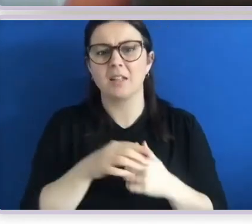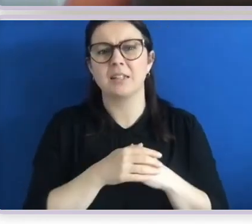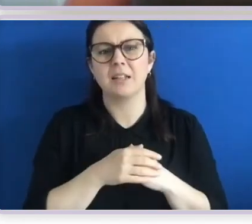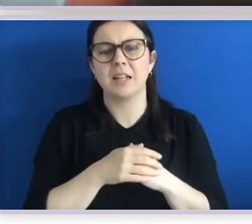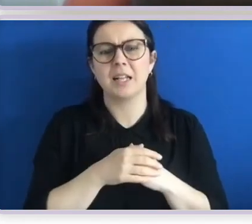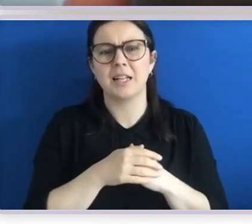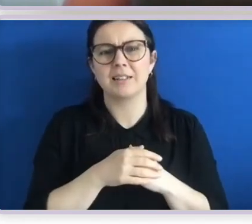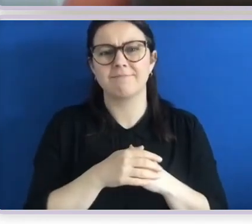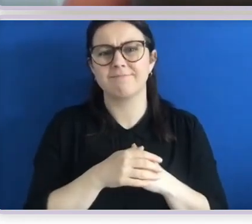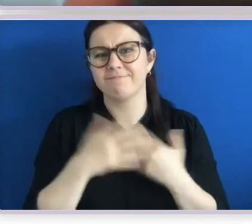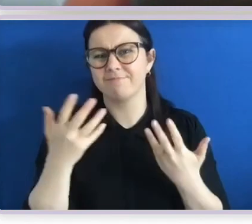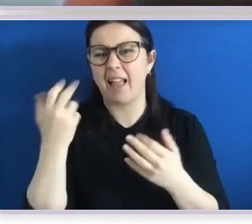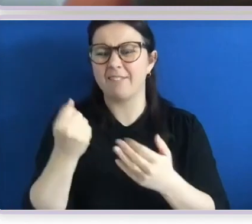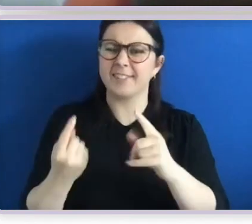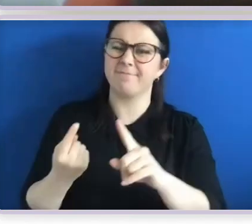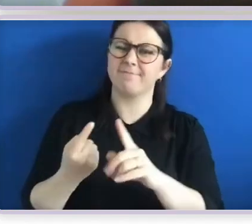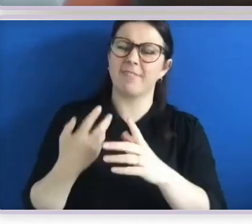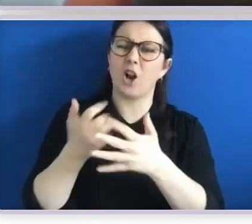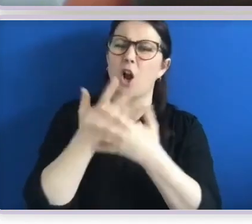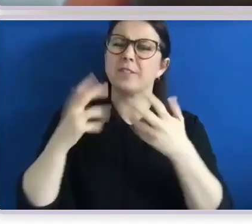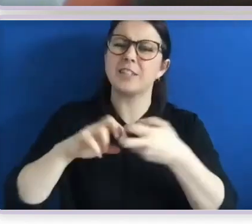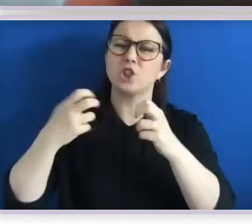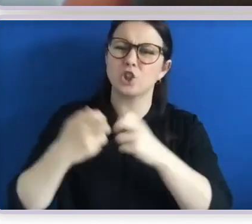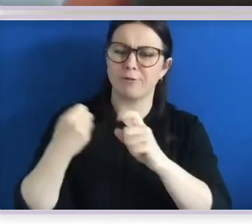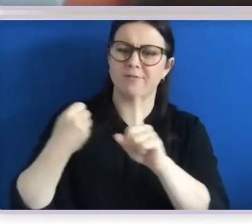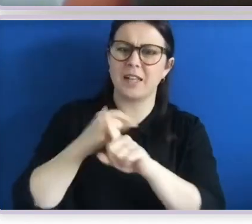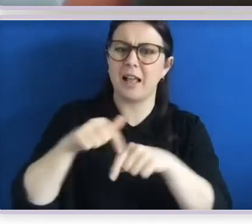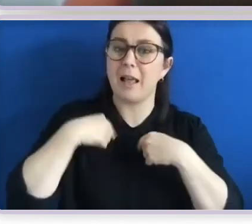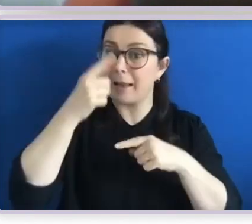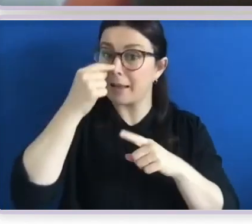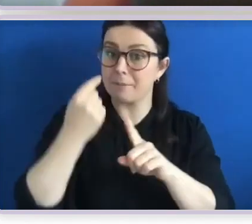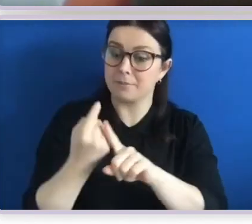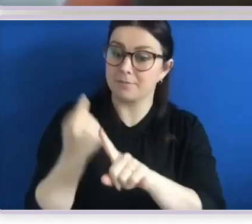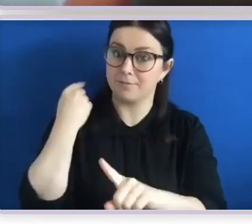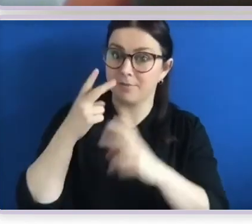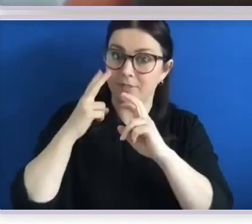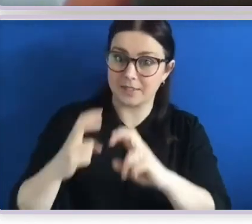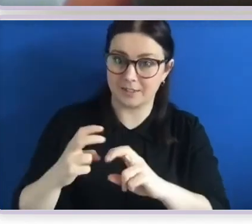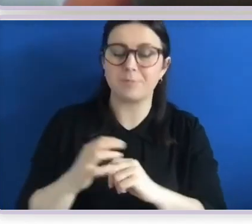of issues, not everything. We obviously do